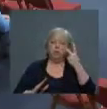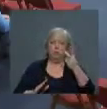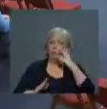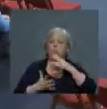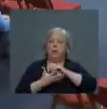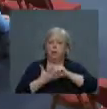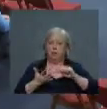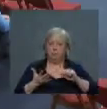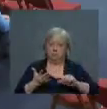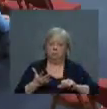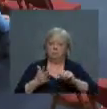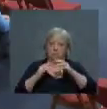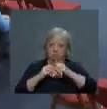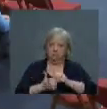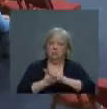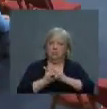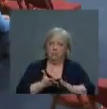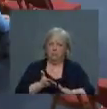the north side?